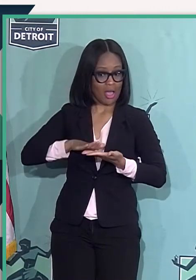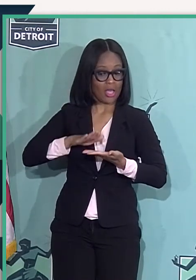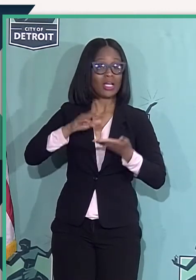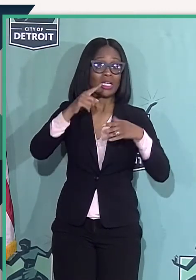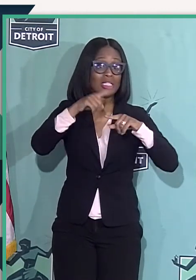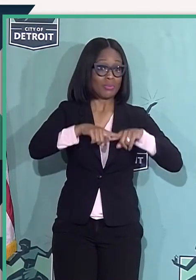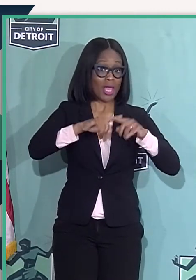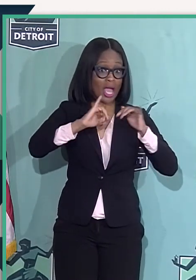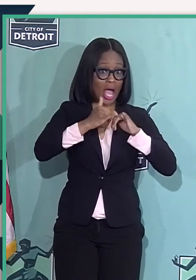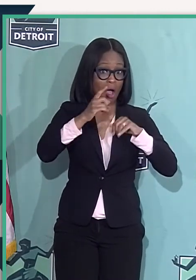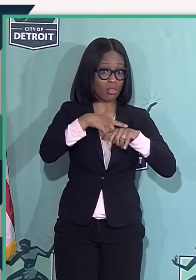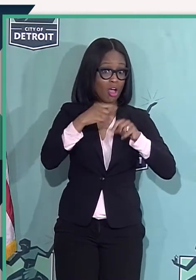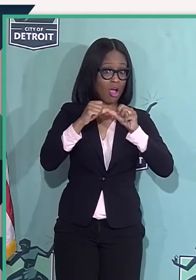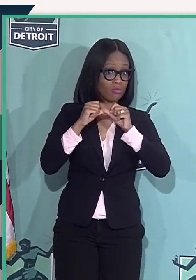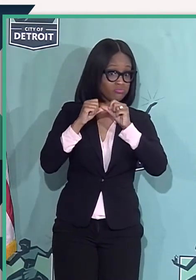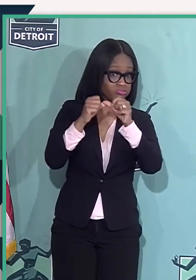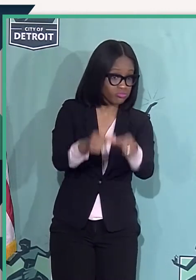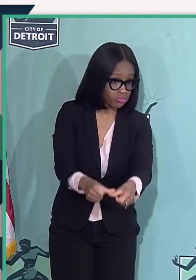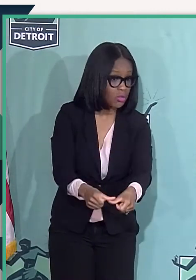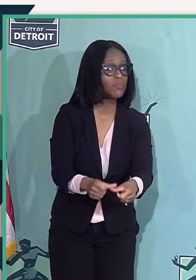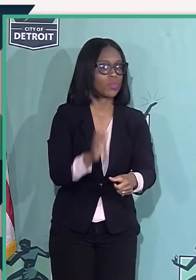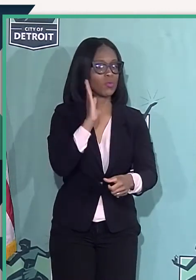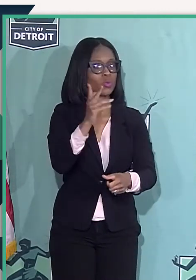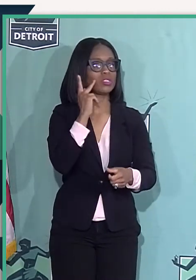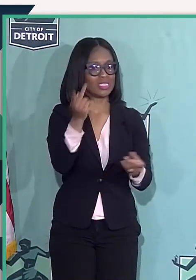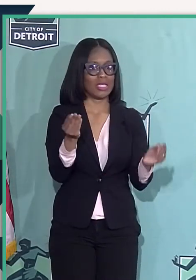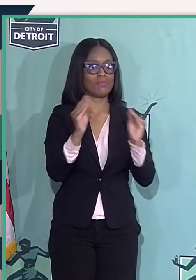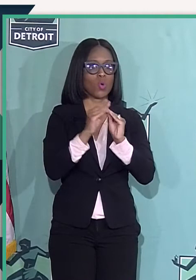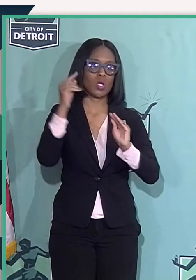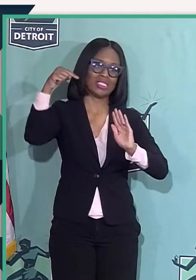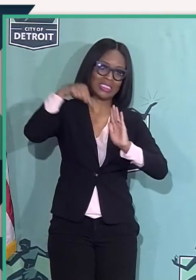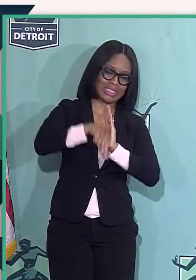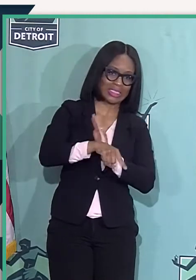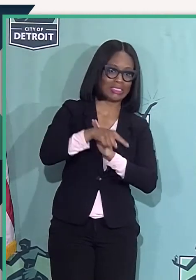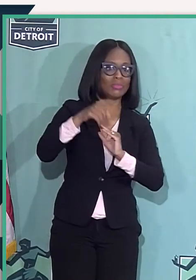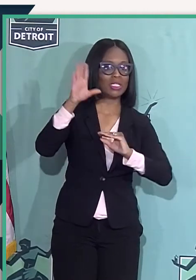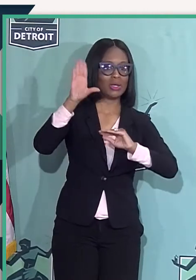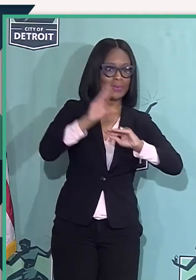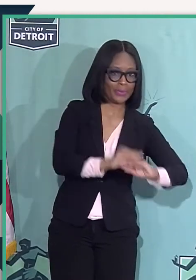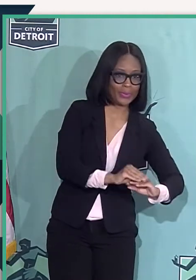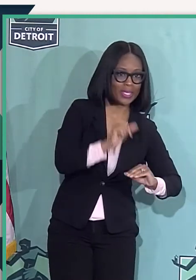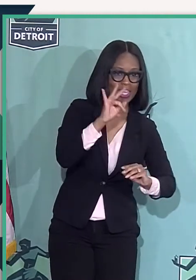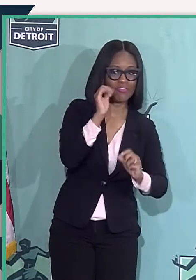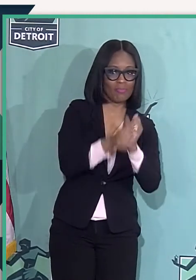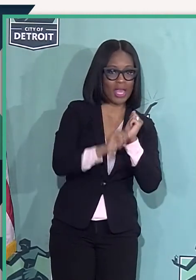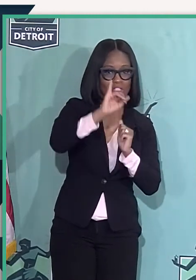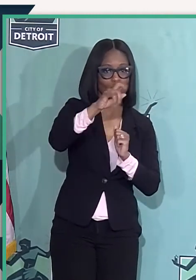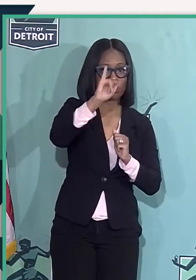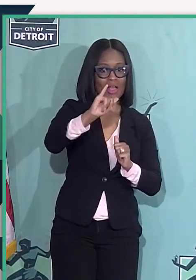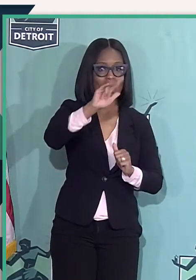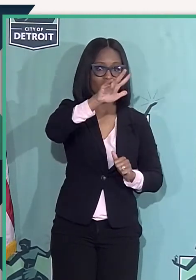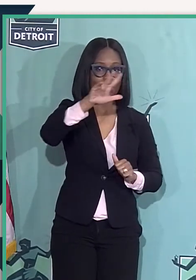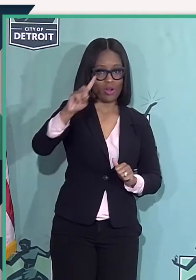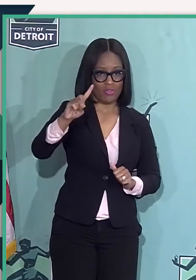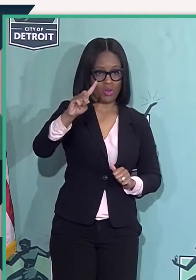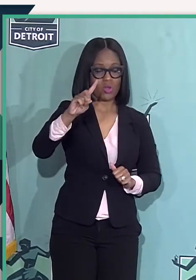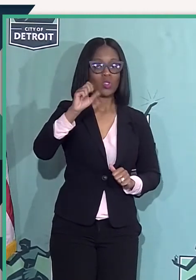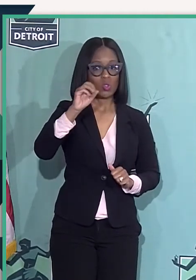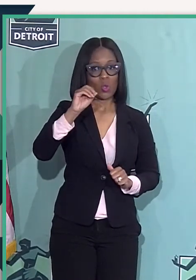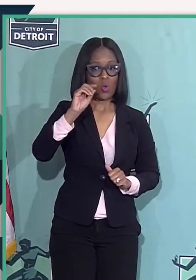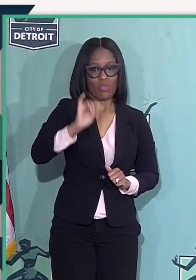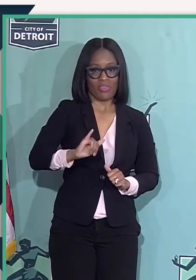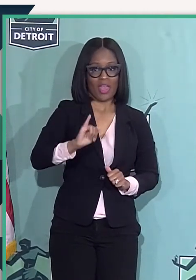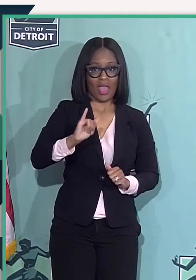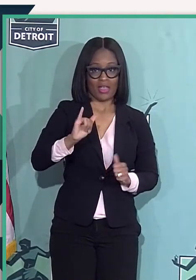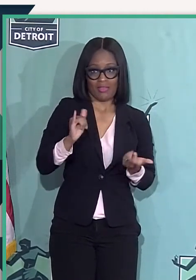goes, you'll see an even bigger cut when it comes, if it goes past July 31st. So, that's